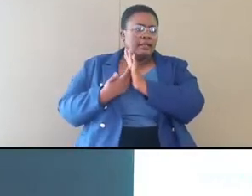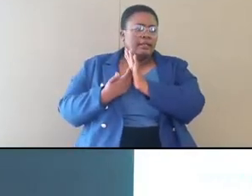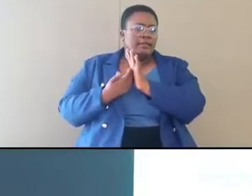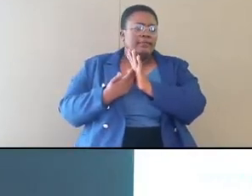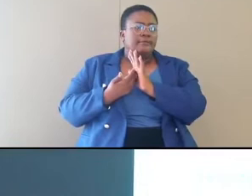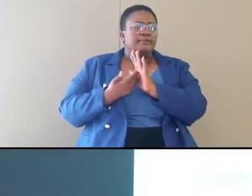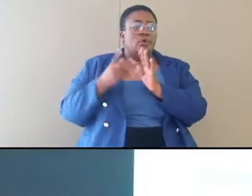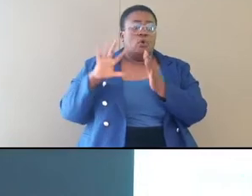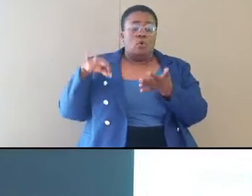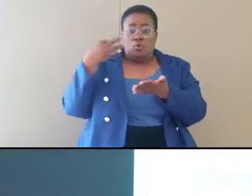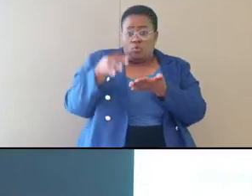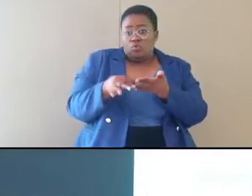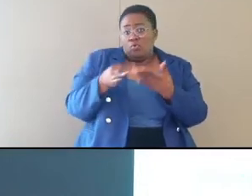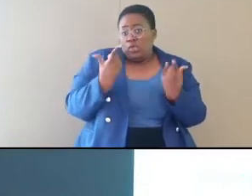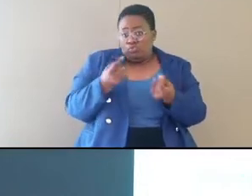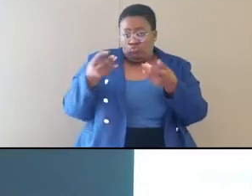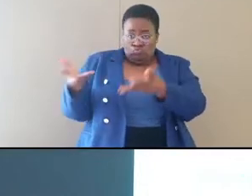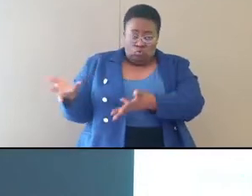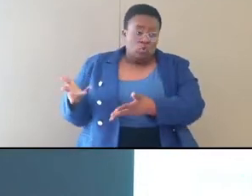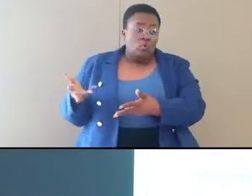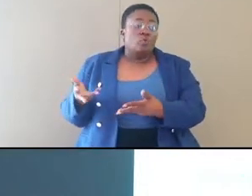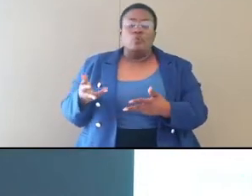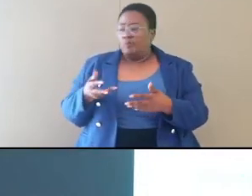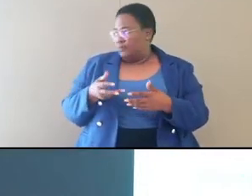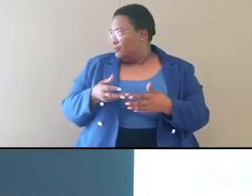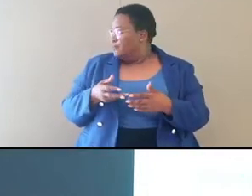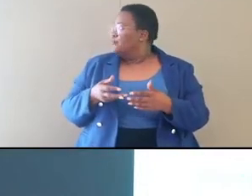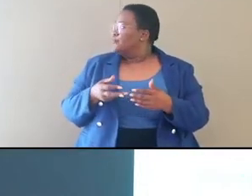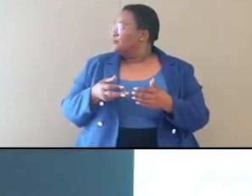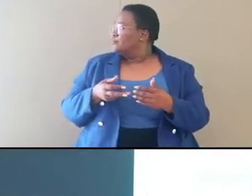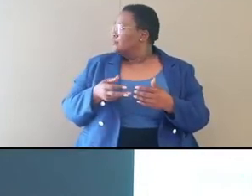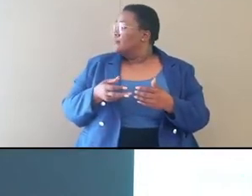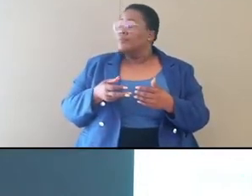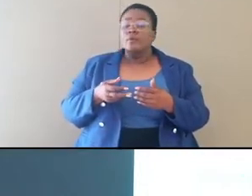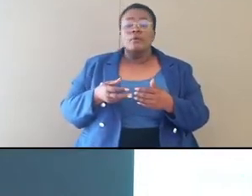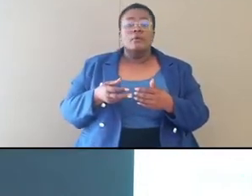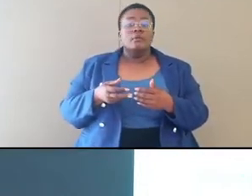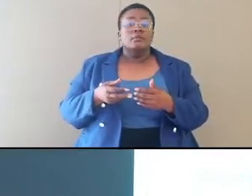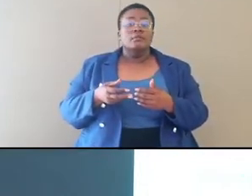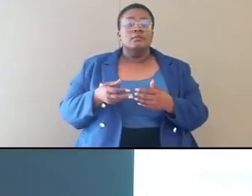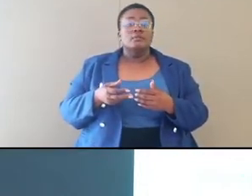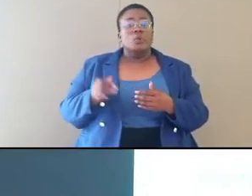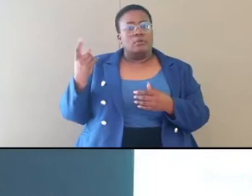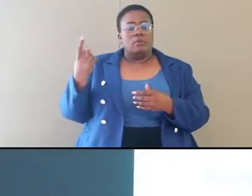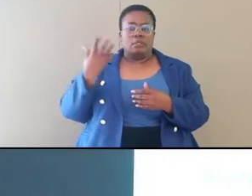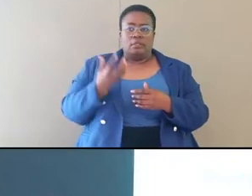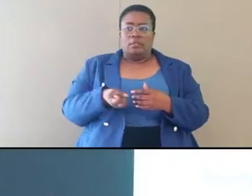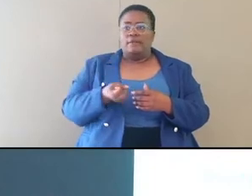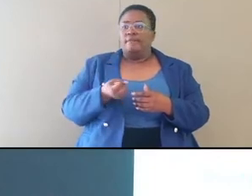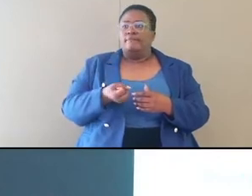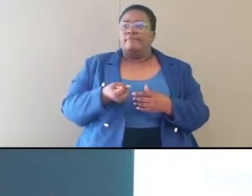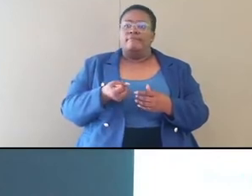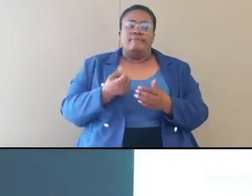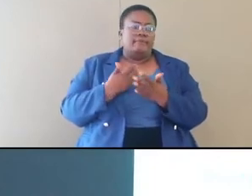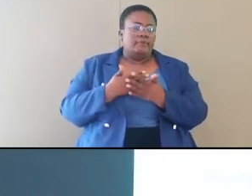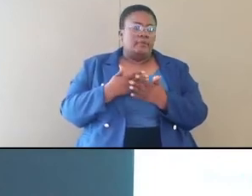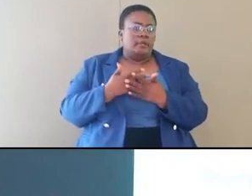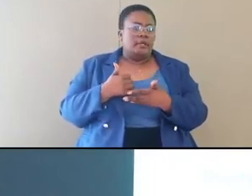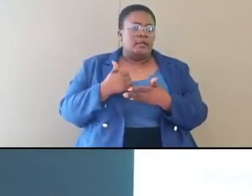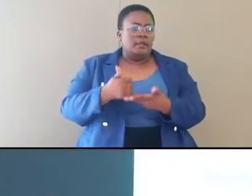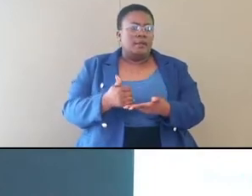this vehicle has proven itself. And given the crisis we are in now, it has the biggest potential to reach those children,